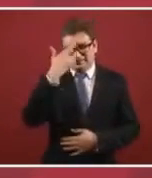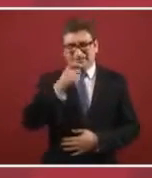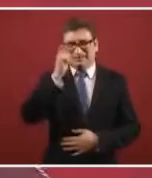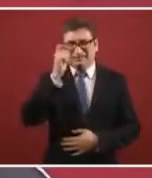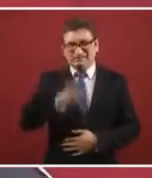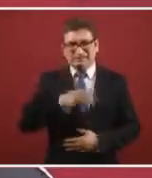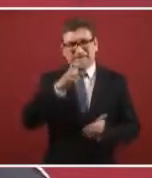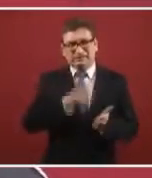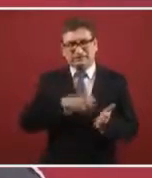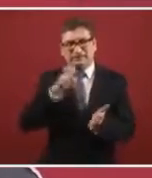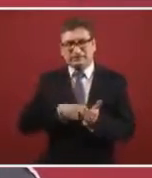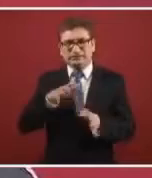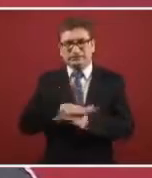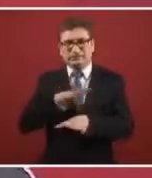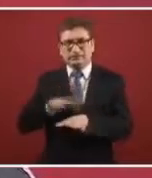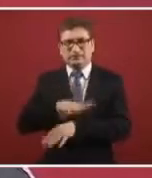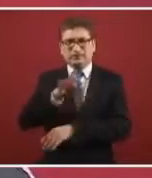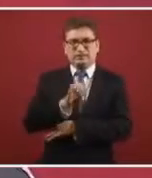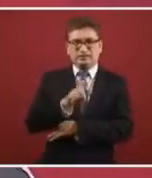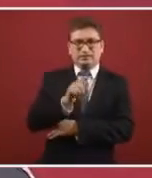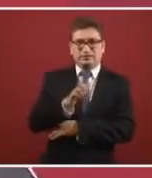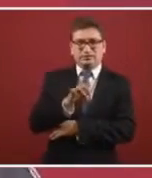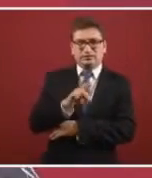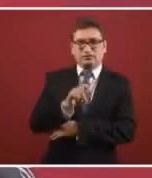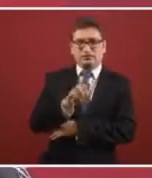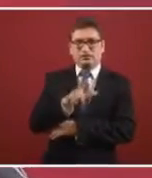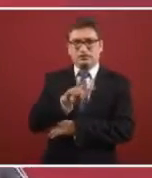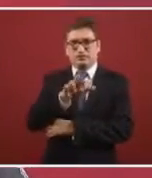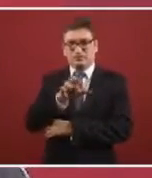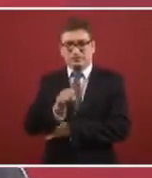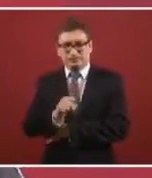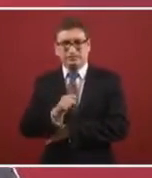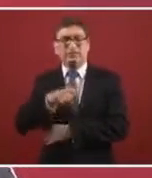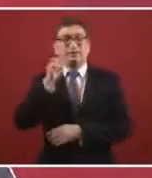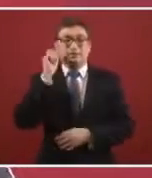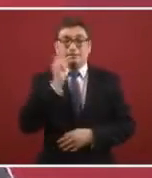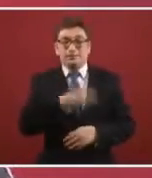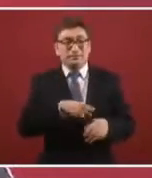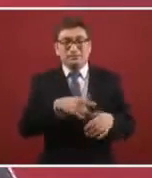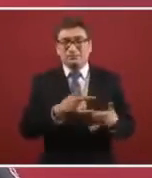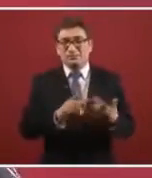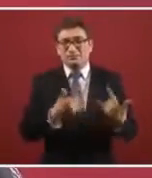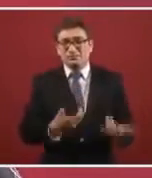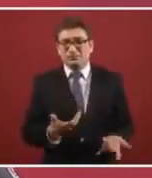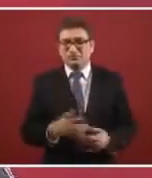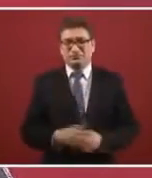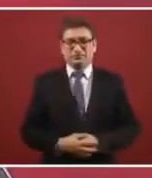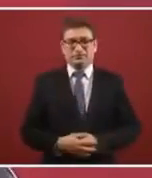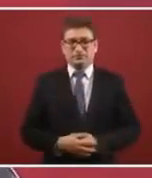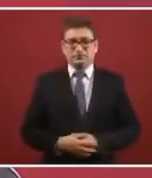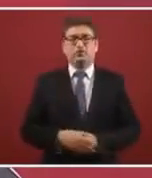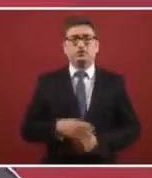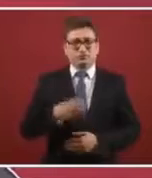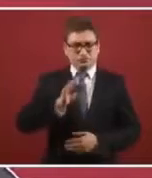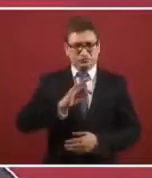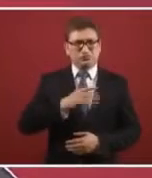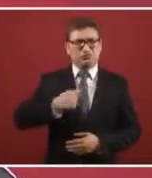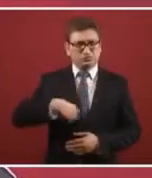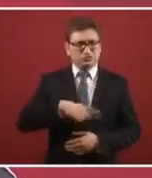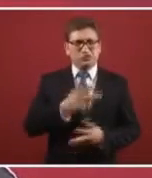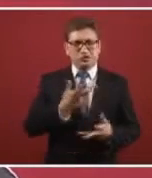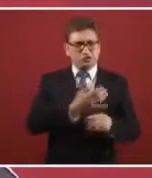of the estructurales. structural reform Es una that was historia. imposed upon us. This is a whole Si se hace story. la investigación, If you